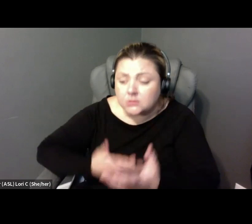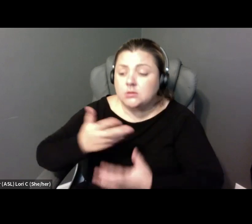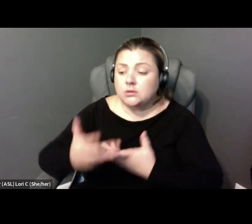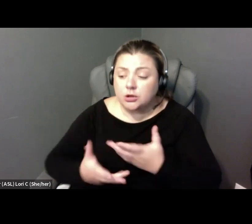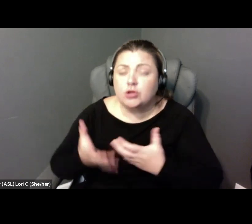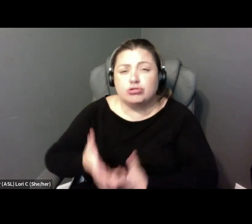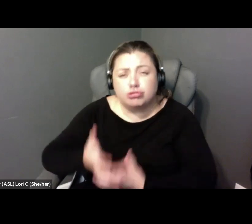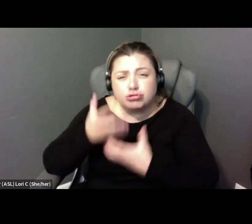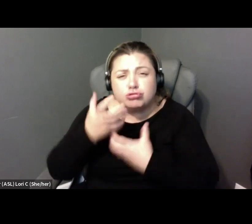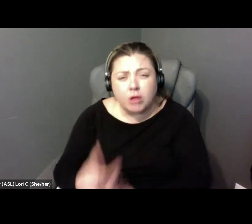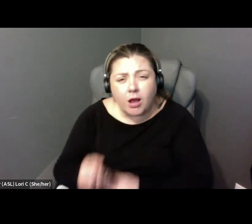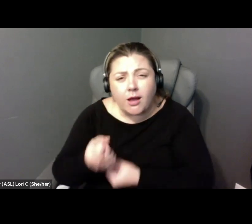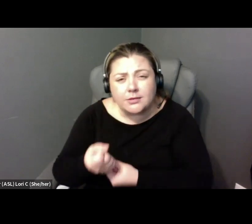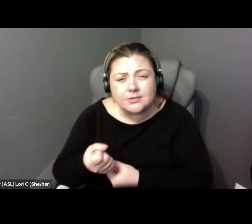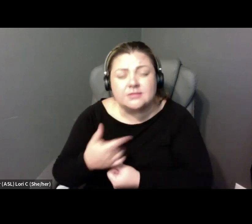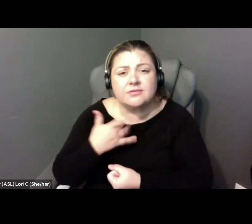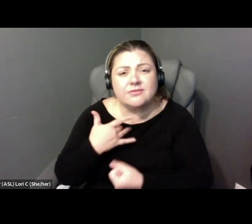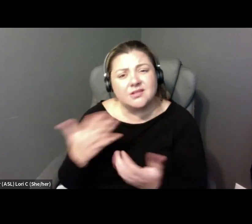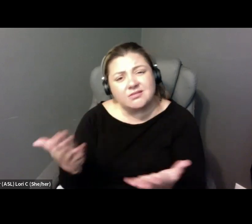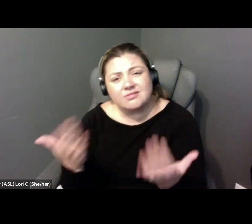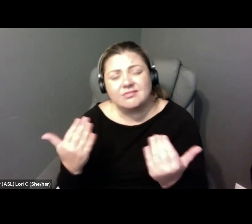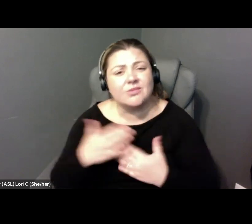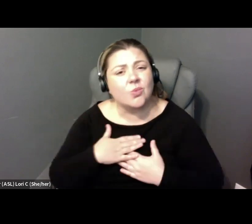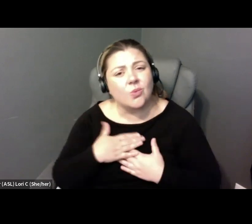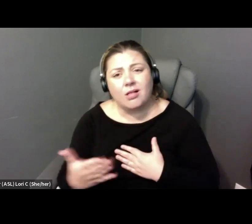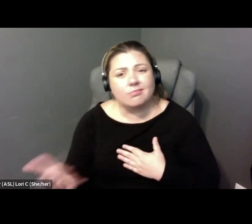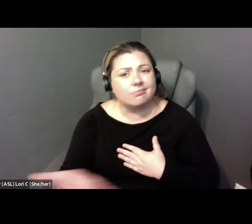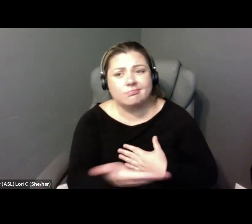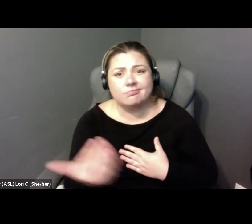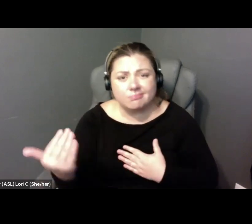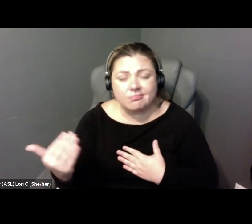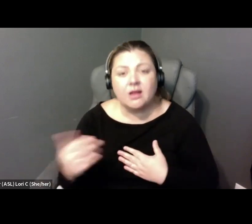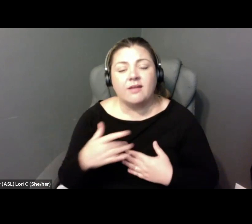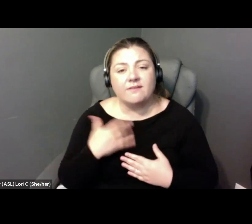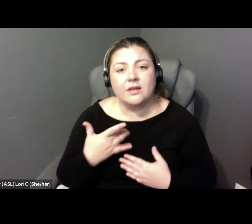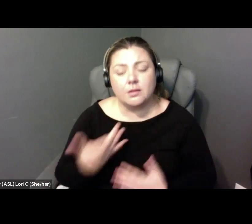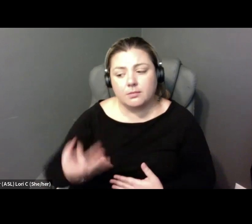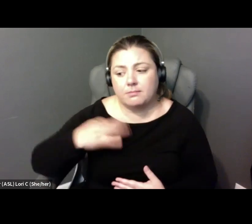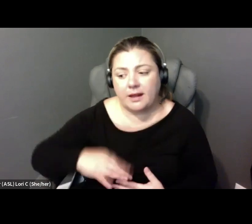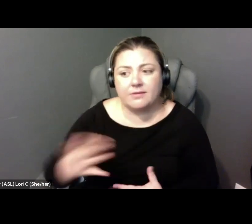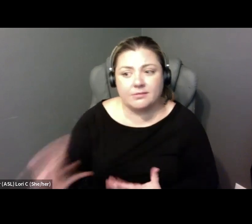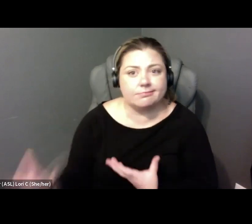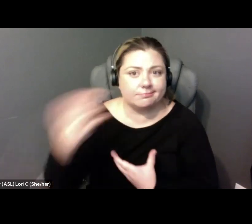everyone feels welcome leading and contributing to these initiatives.